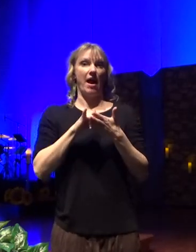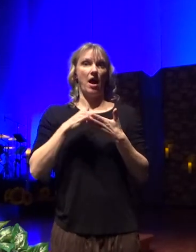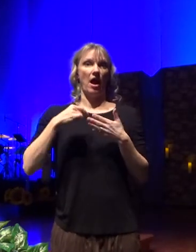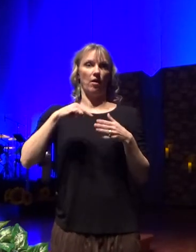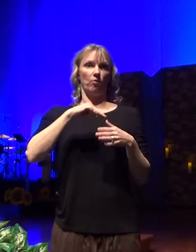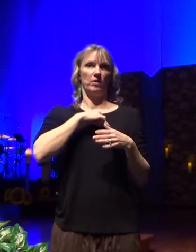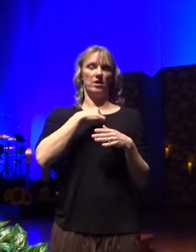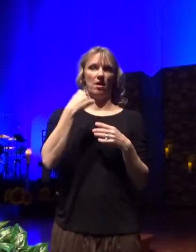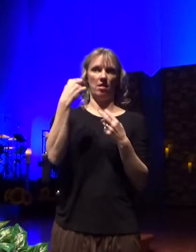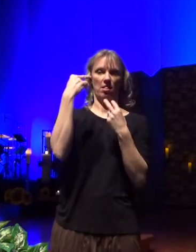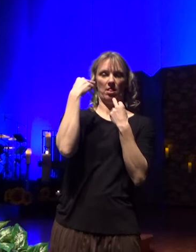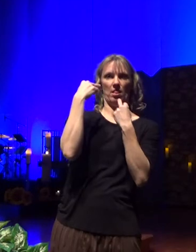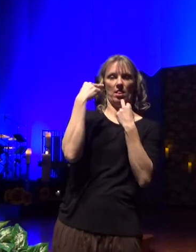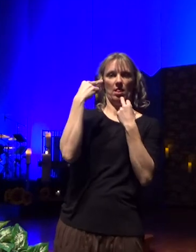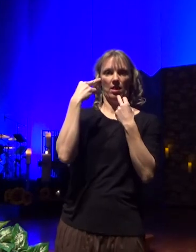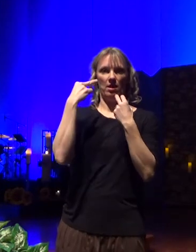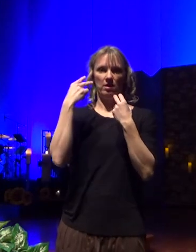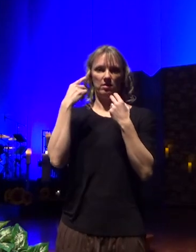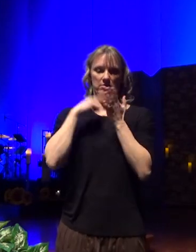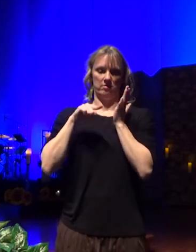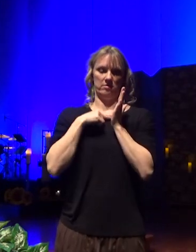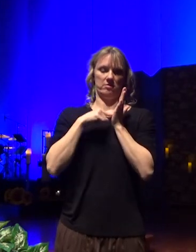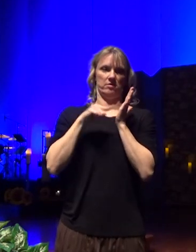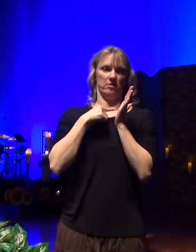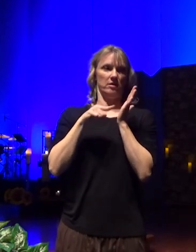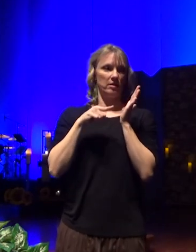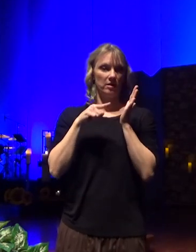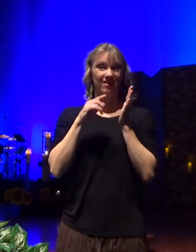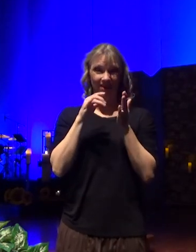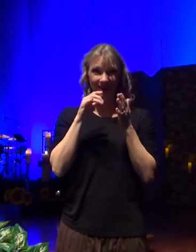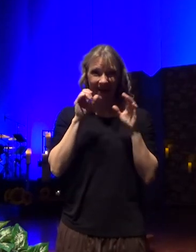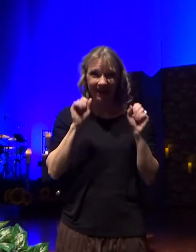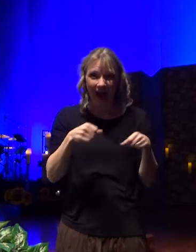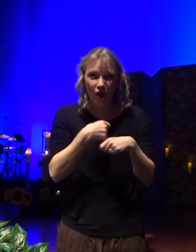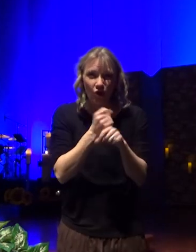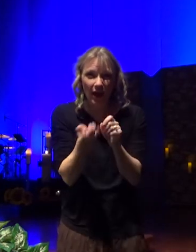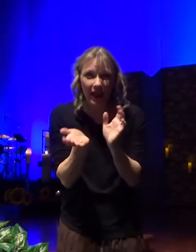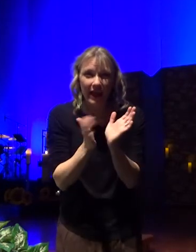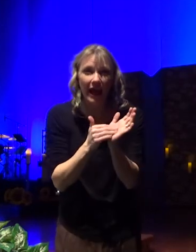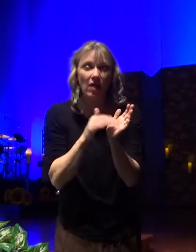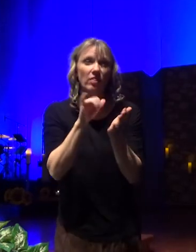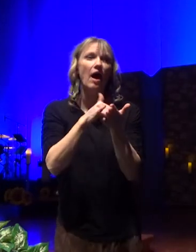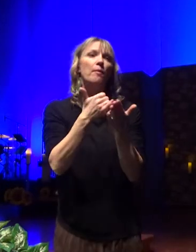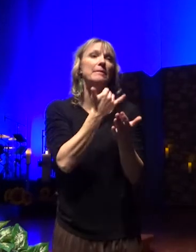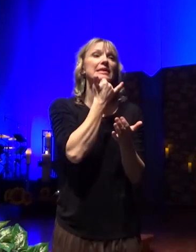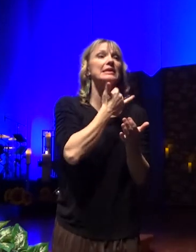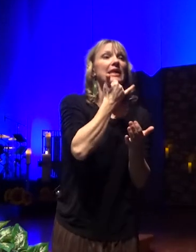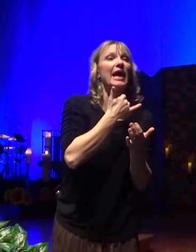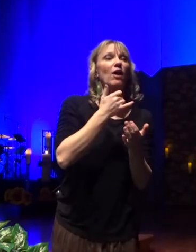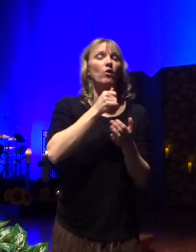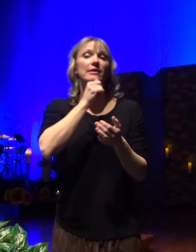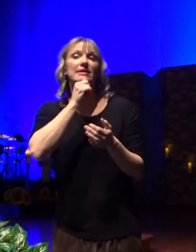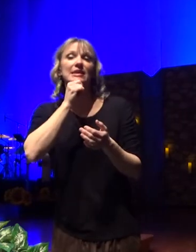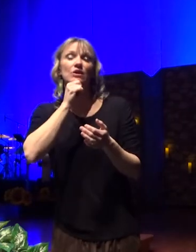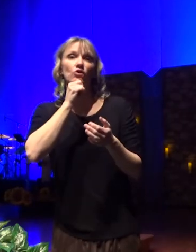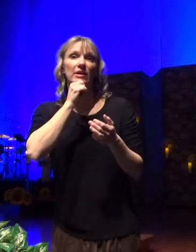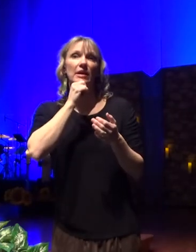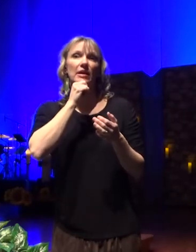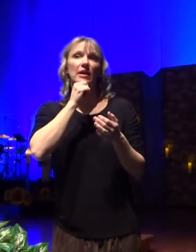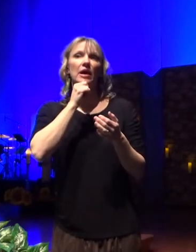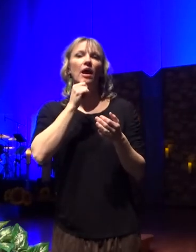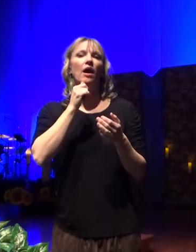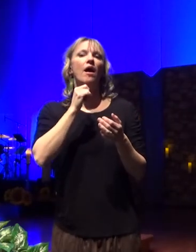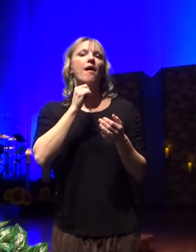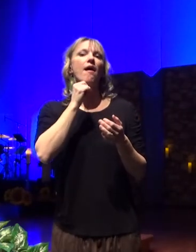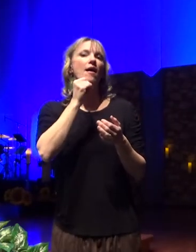hold that over our head and it can be creative. You know, that's the thing about a mistake or a secret. If you don't tell it, it gets